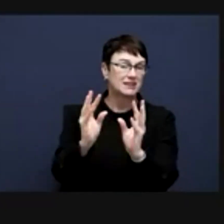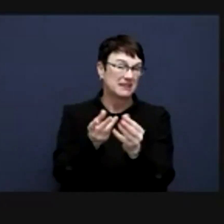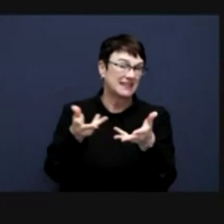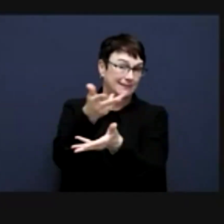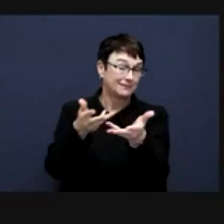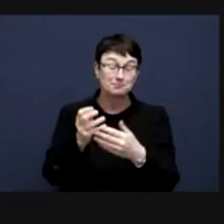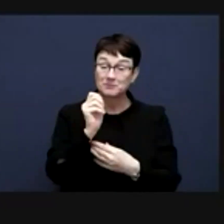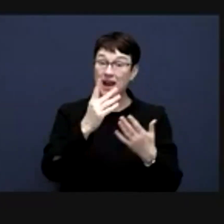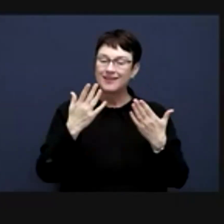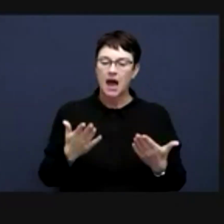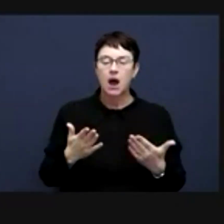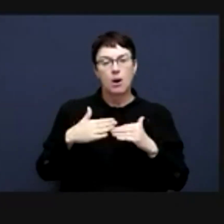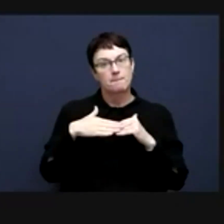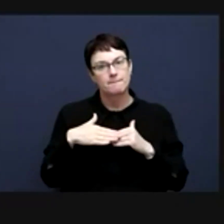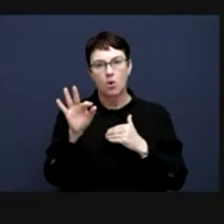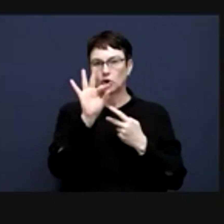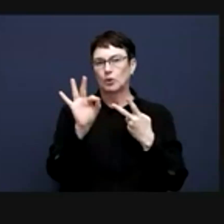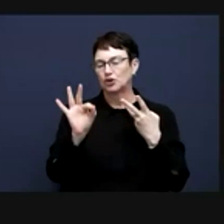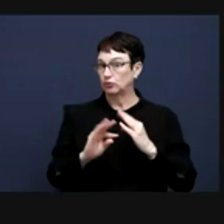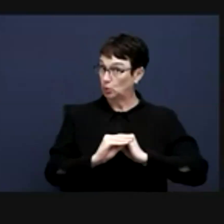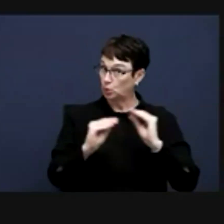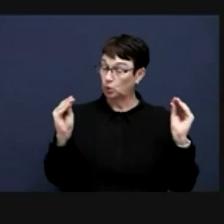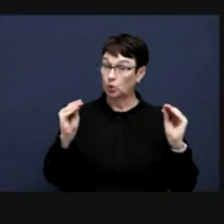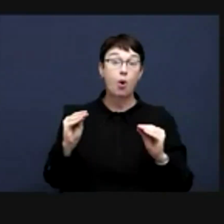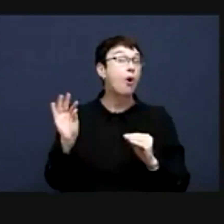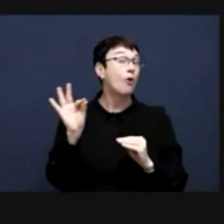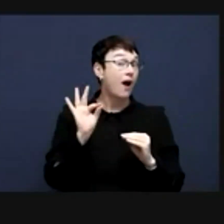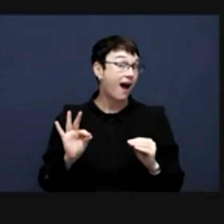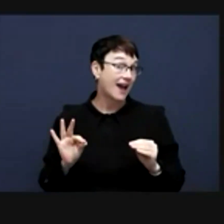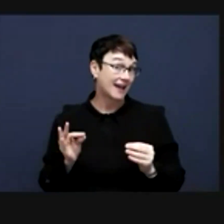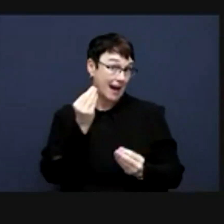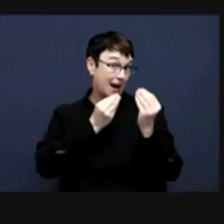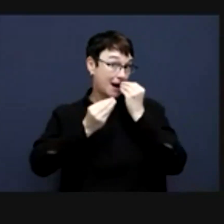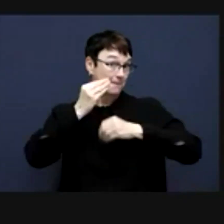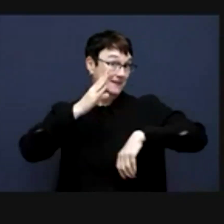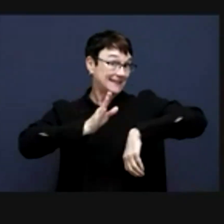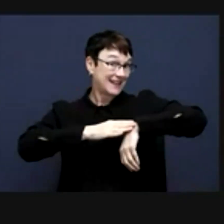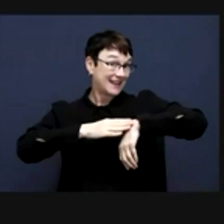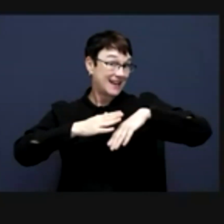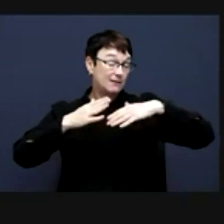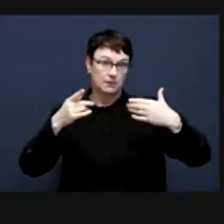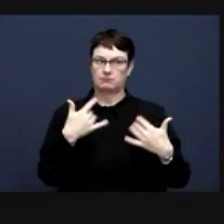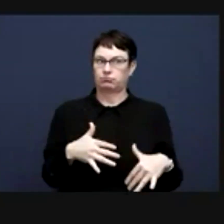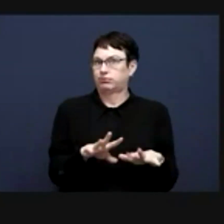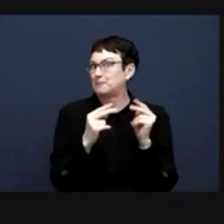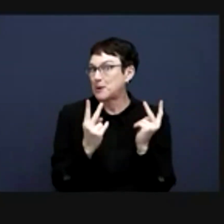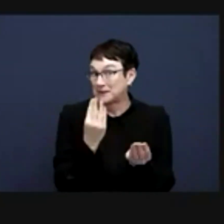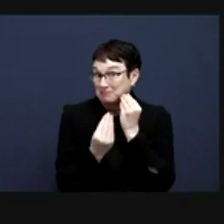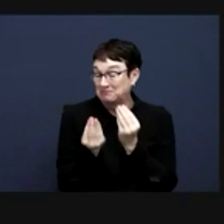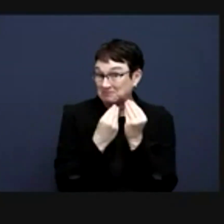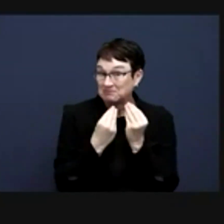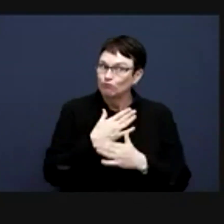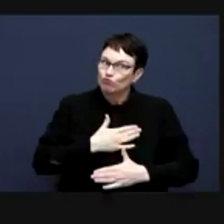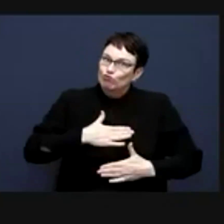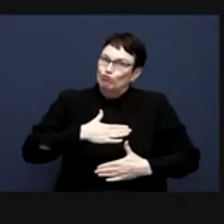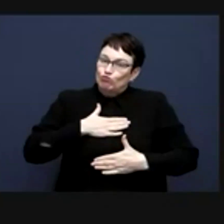any questions, Peter, because it's now lunchtime and that is important. So for everyone in the room, the lunch will be